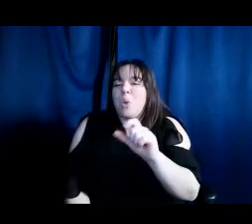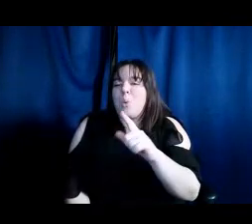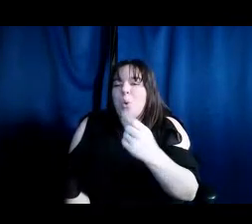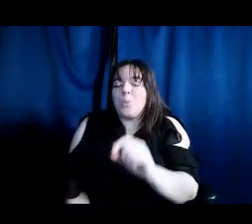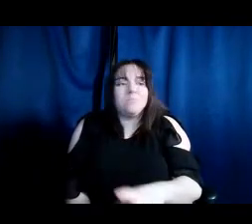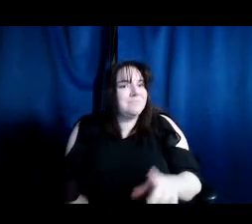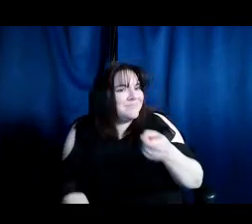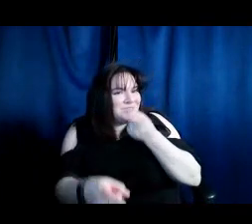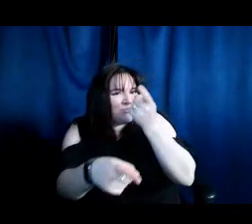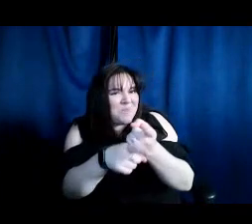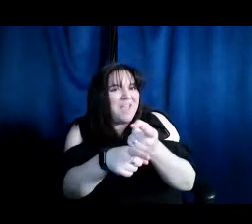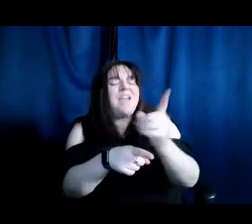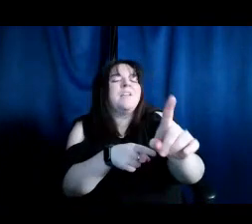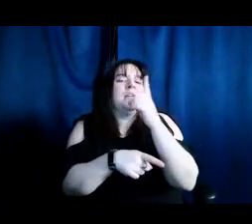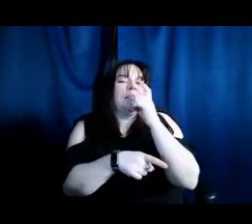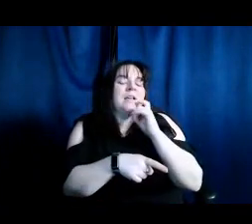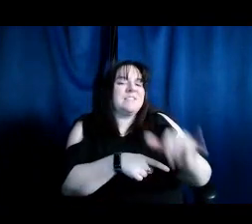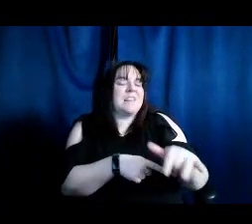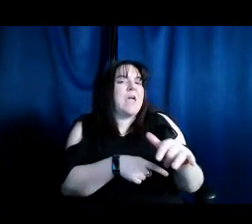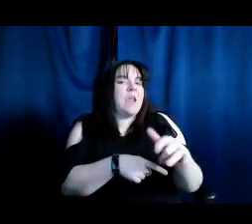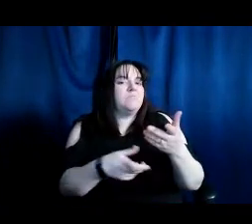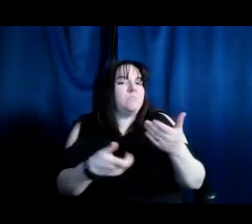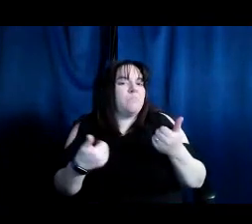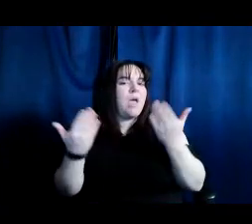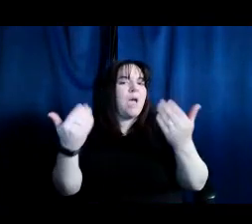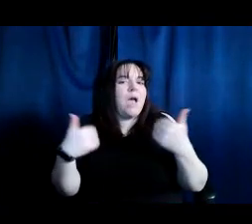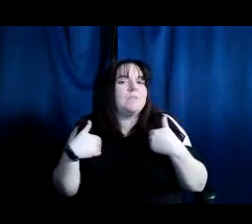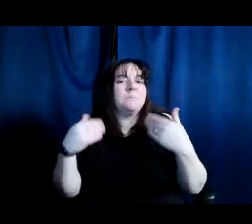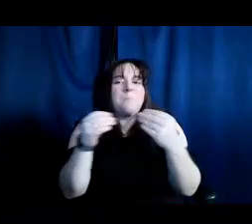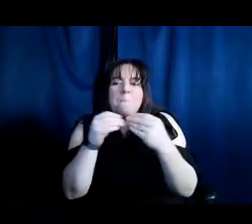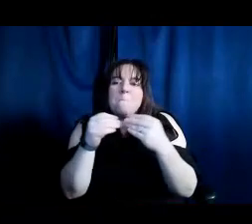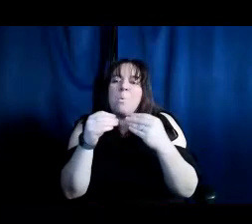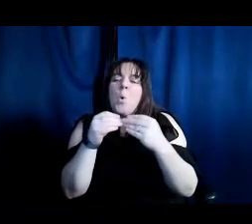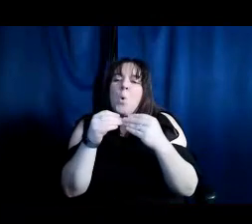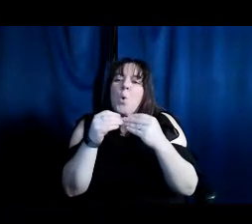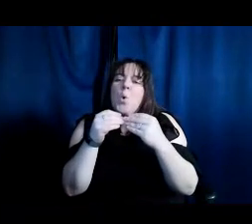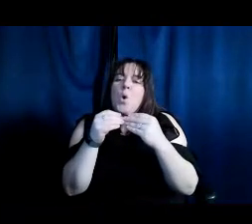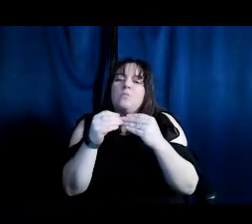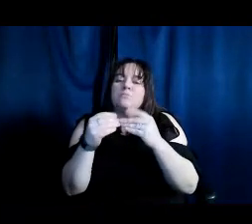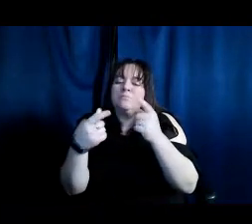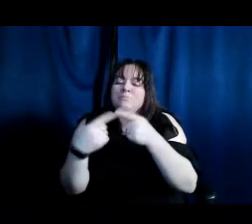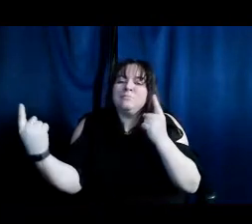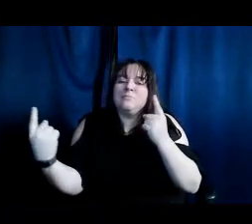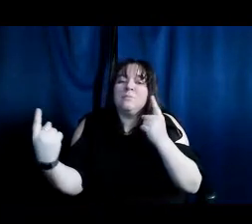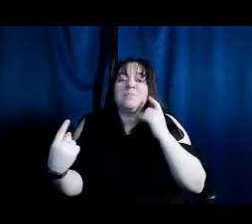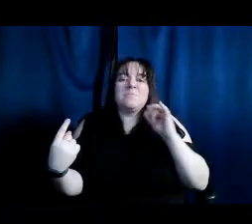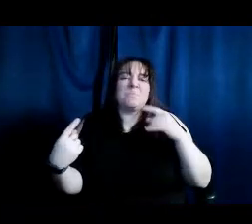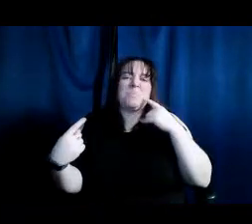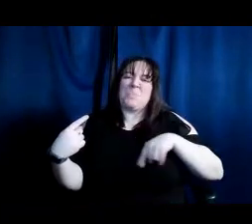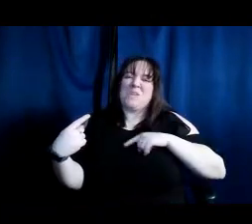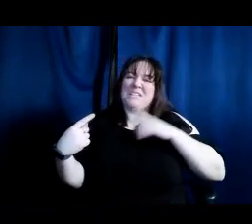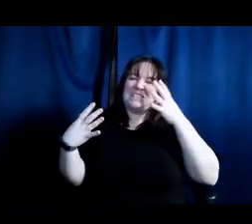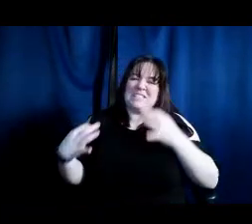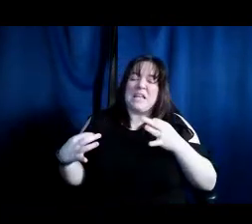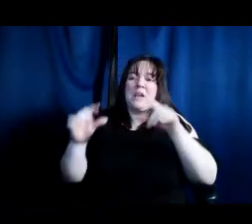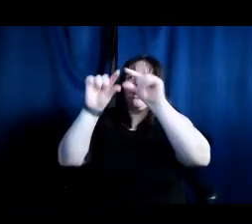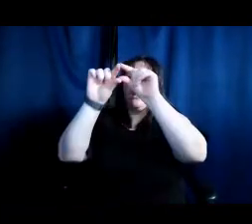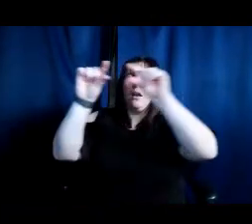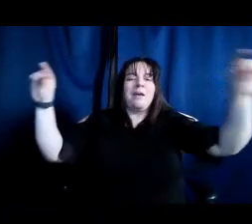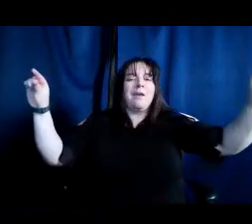provides proper color contrast. We also chose a lotus red color with the white text as our navigation colors for the